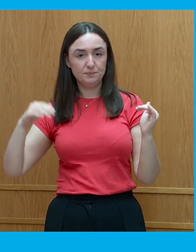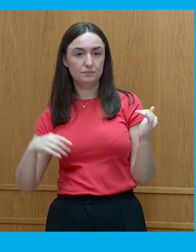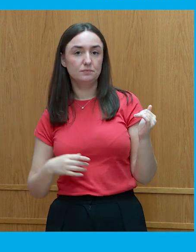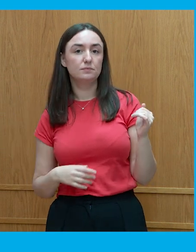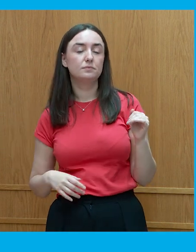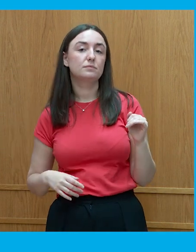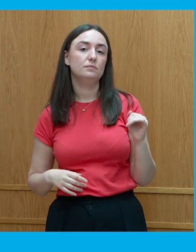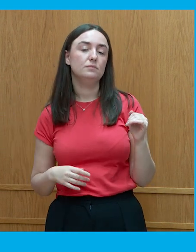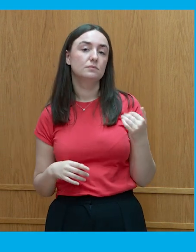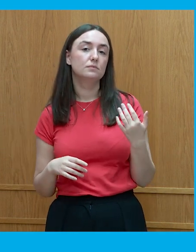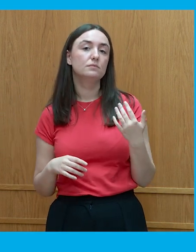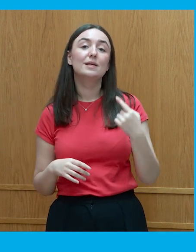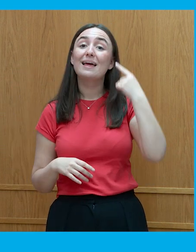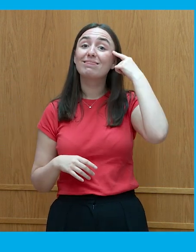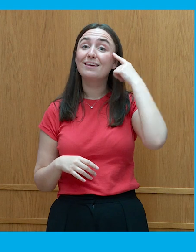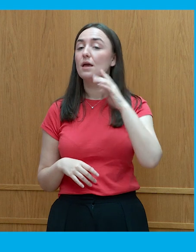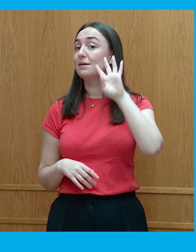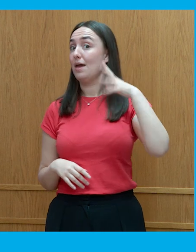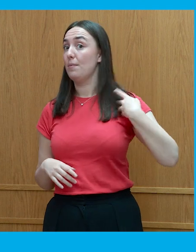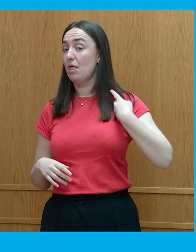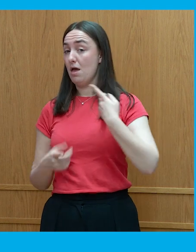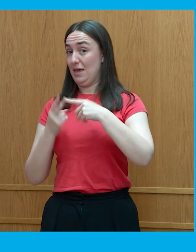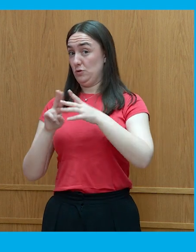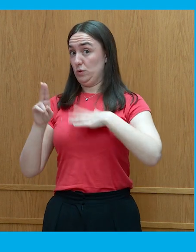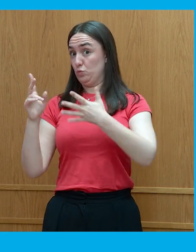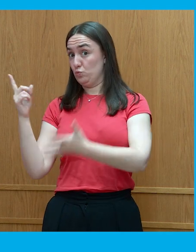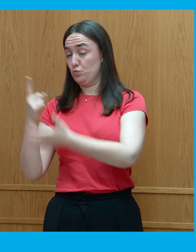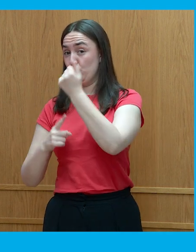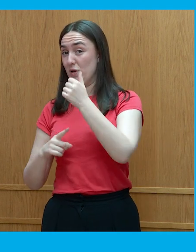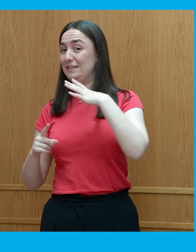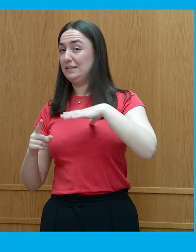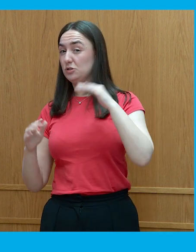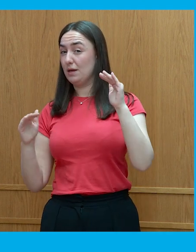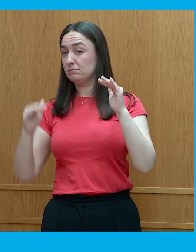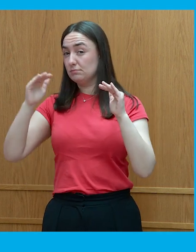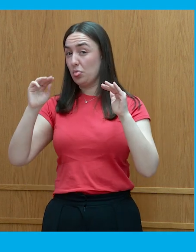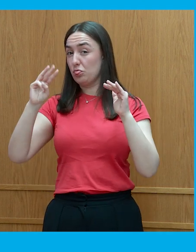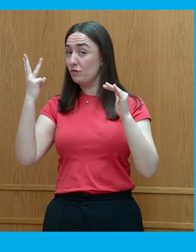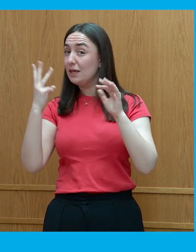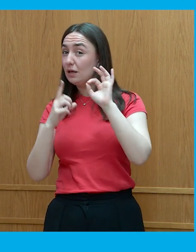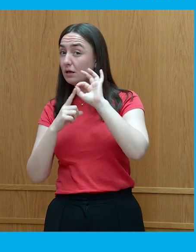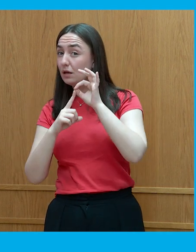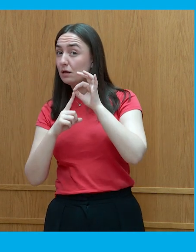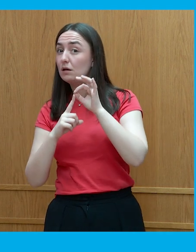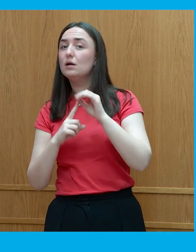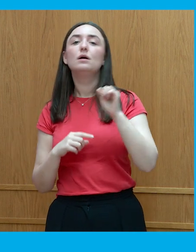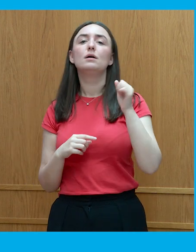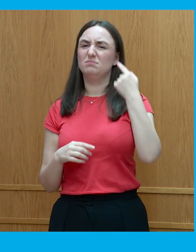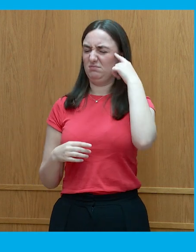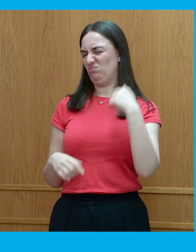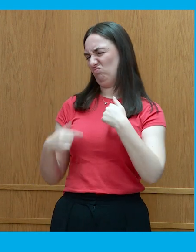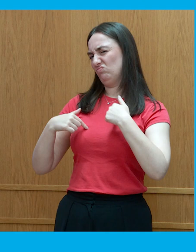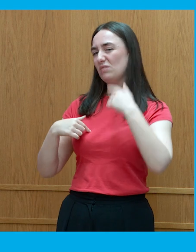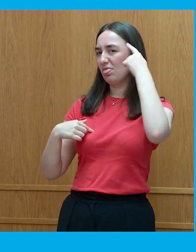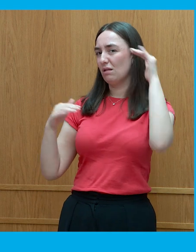think that Harris to win in the Electoral College needs to be up three. I think higher, You but think higher? yeah. Okay.